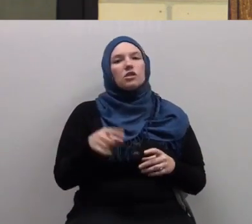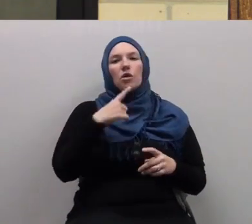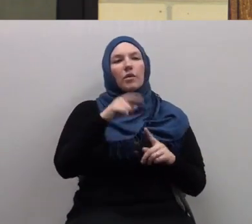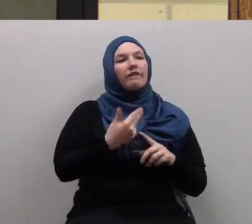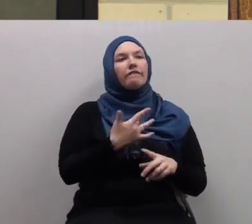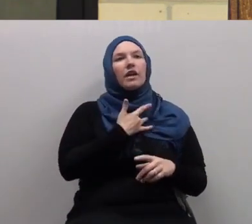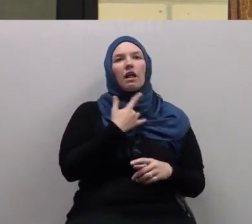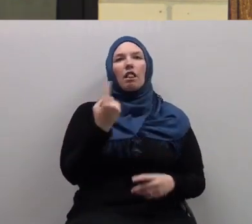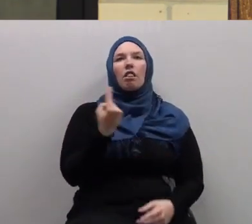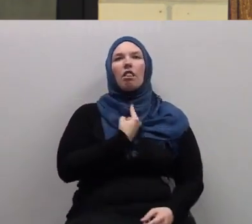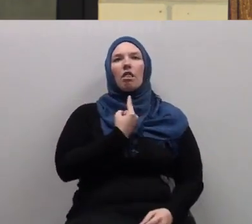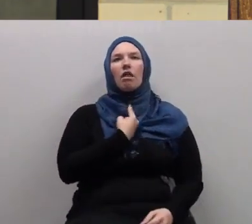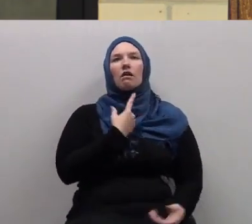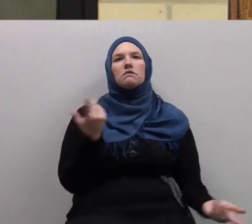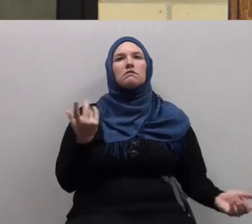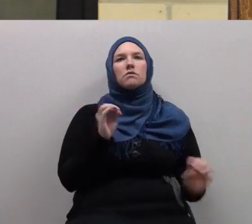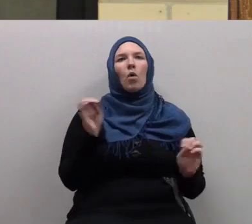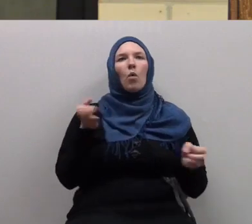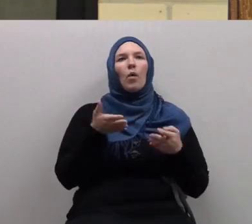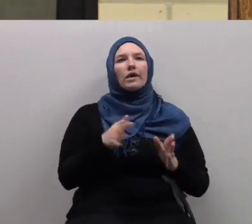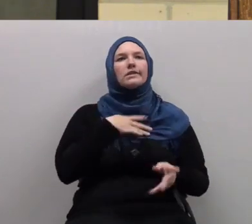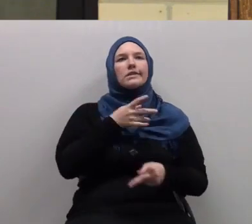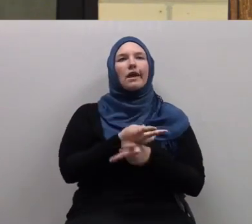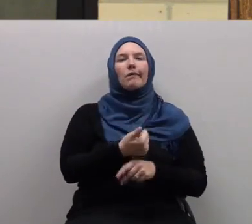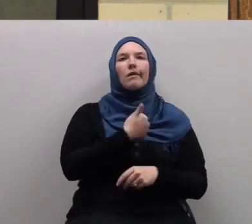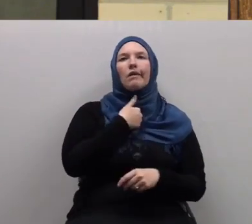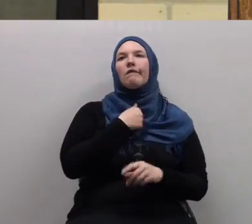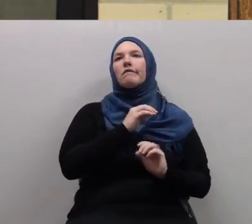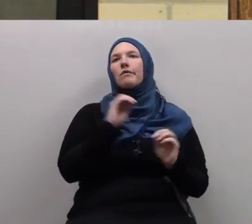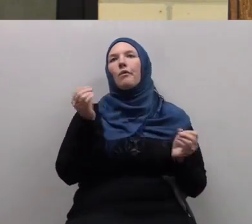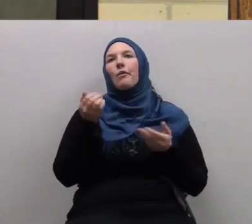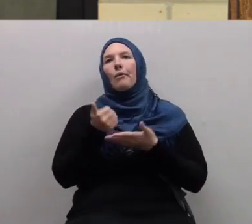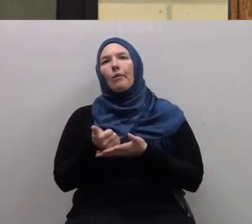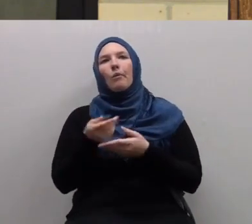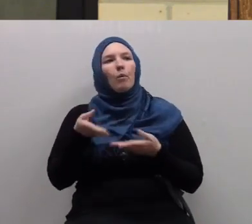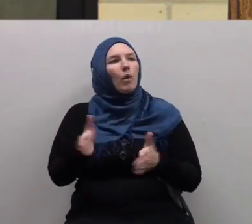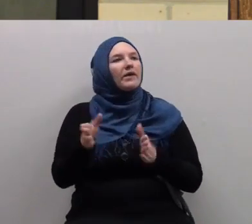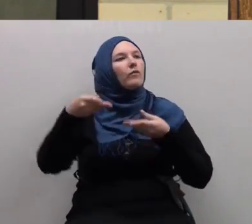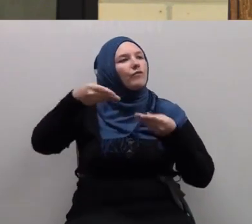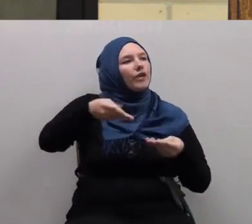feeling alienated from our faith and from Allah subhanahu wa ta'ala.